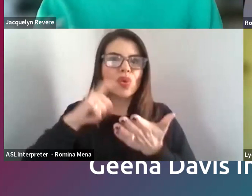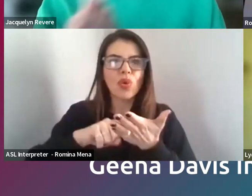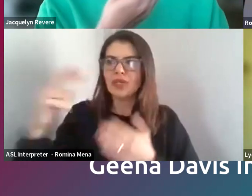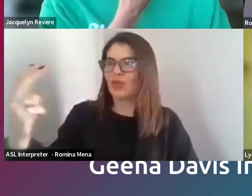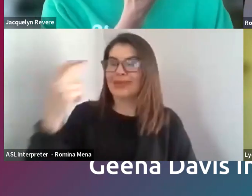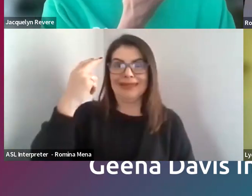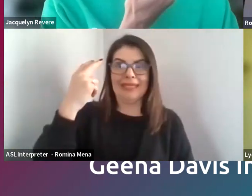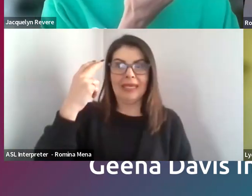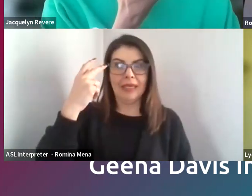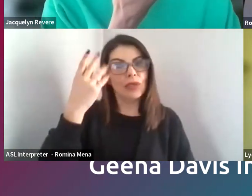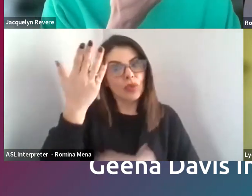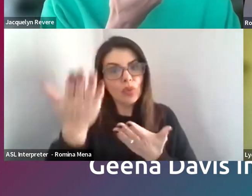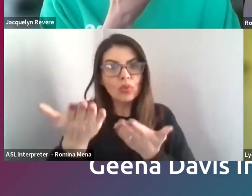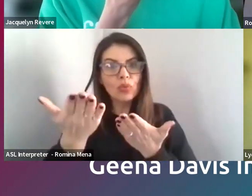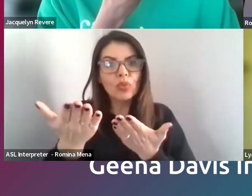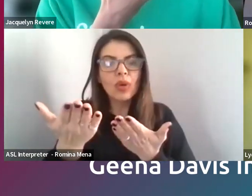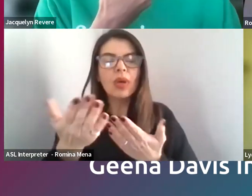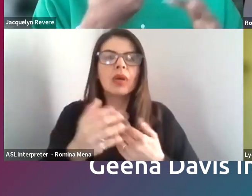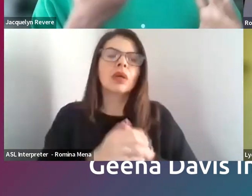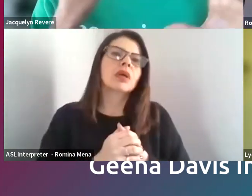you. So